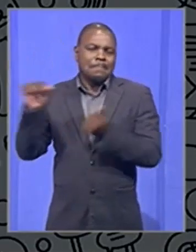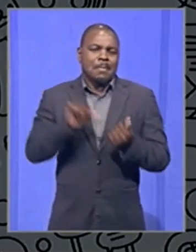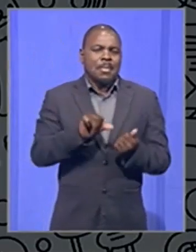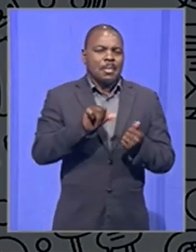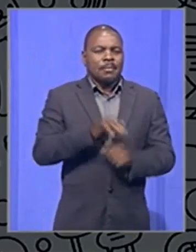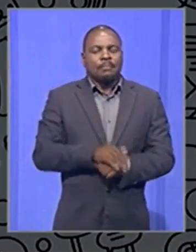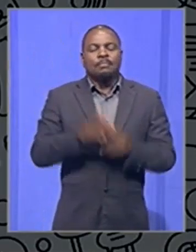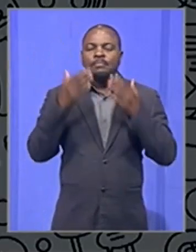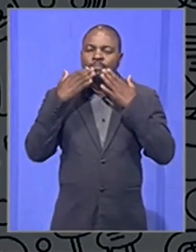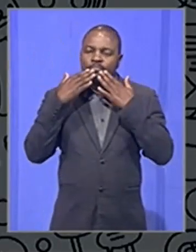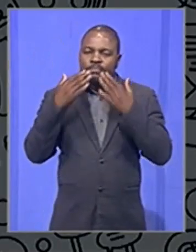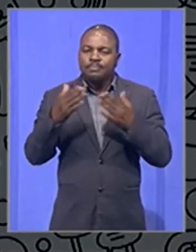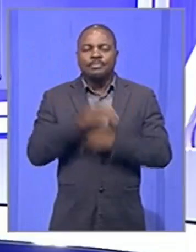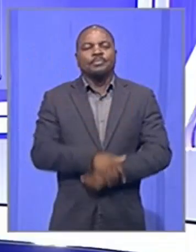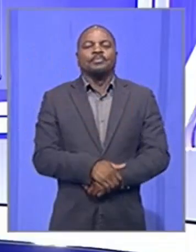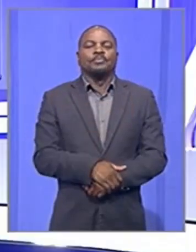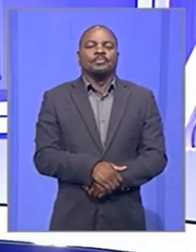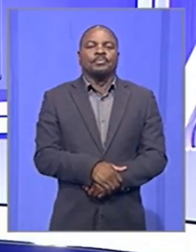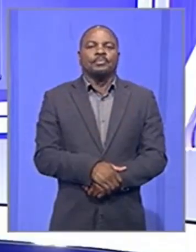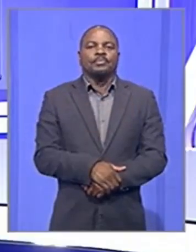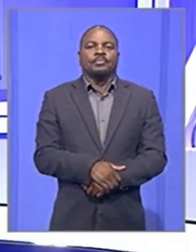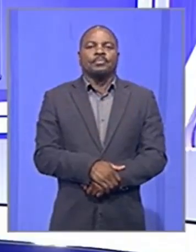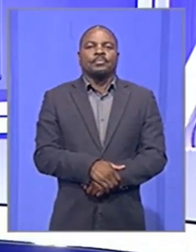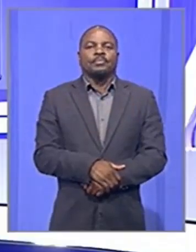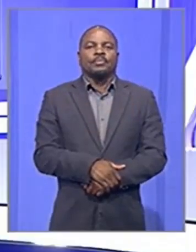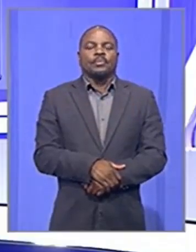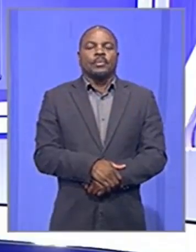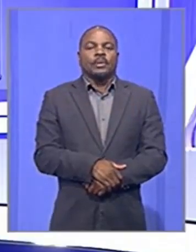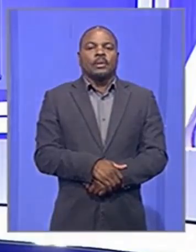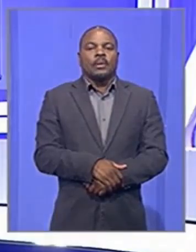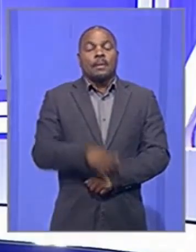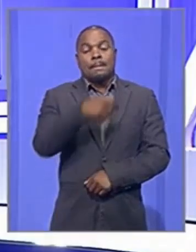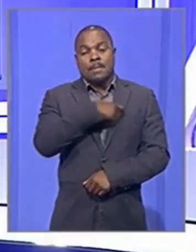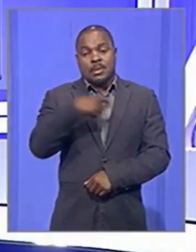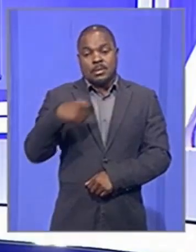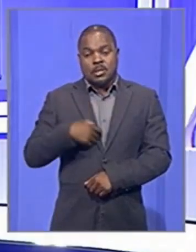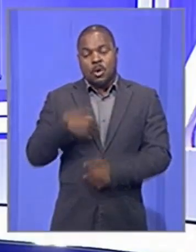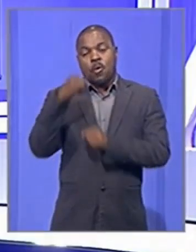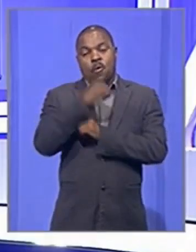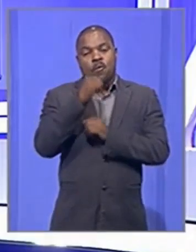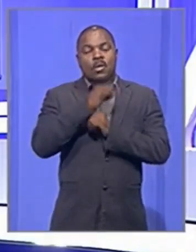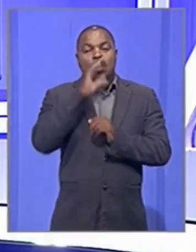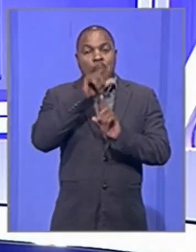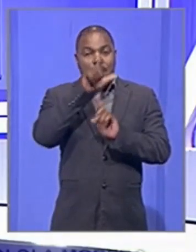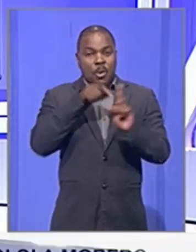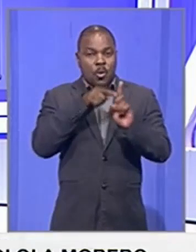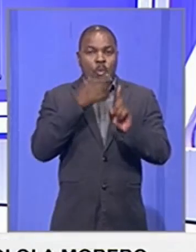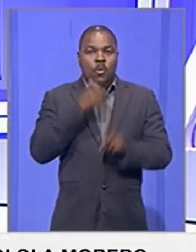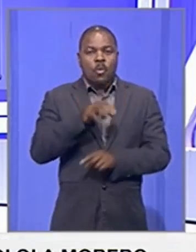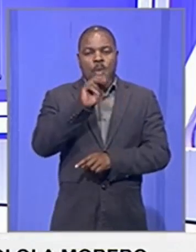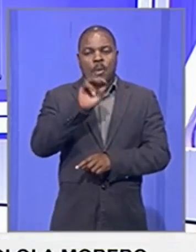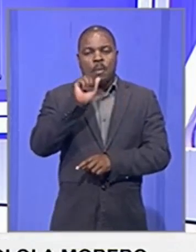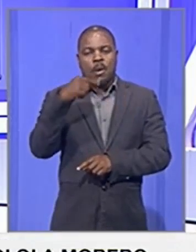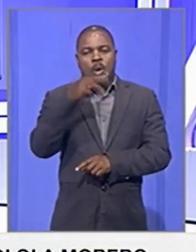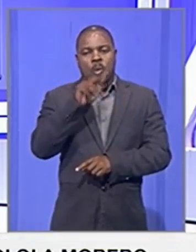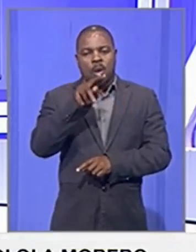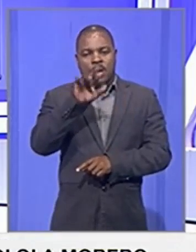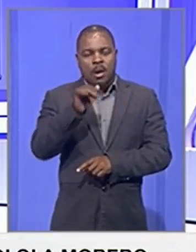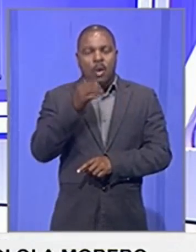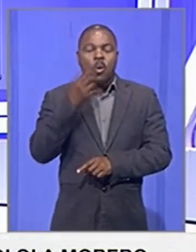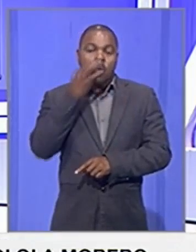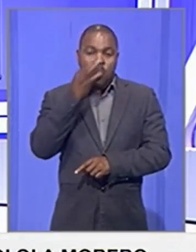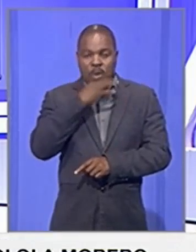ka nosi ga ke nagane jalo sa ntlha ke batho ba ba kotsi thata mo setšhabeng sa naga ya rona sa bobedi ba ka